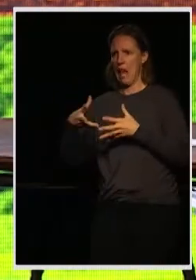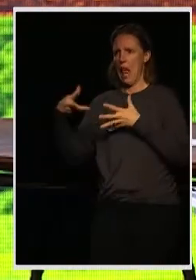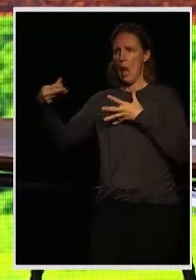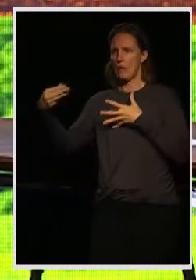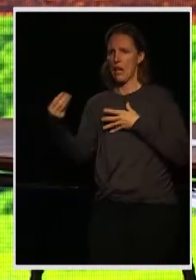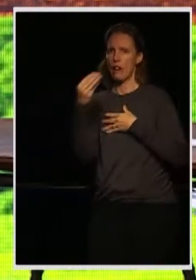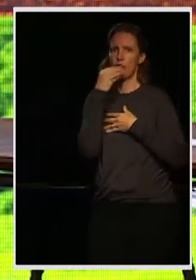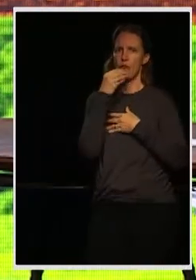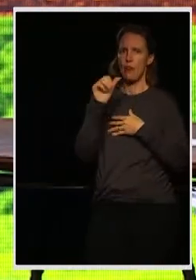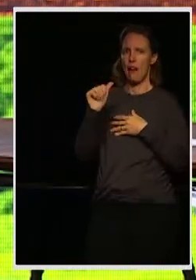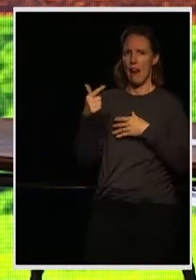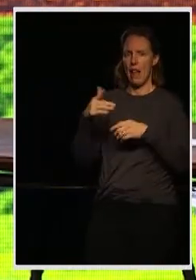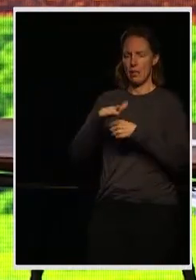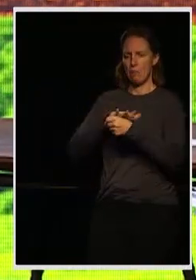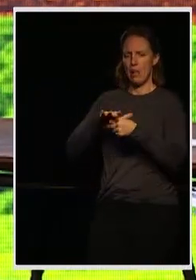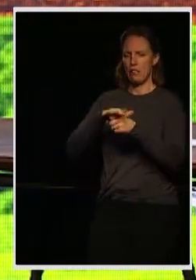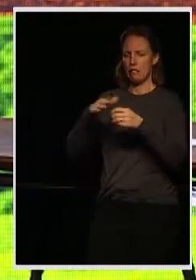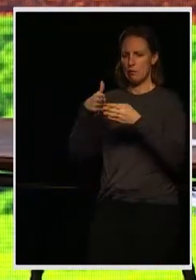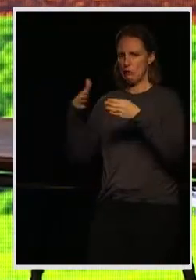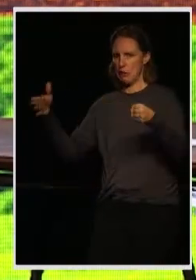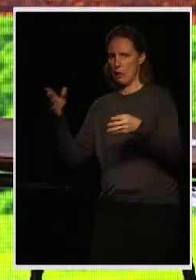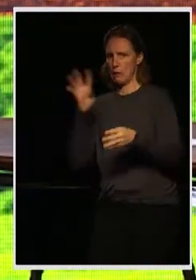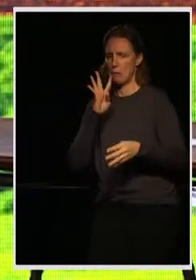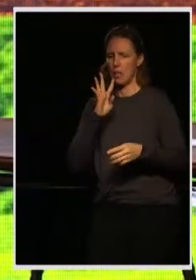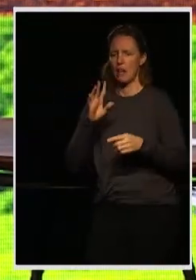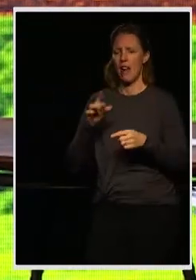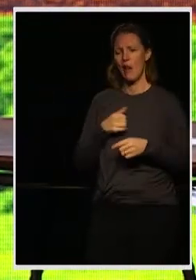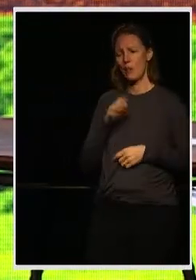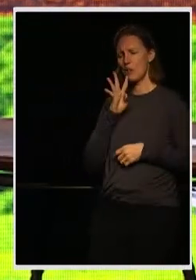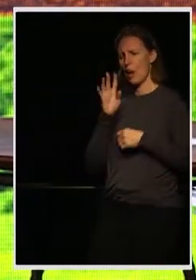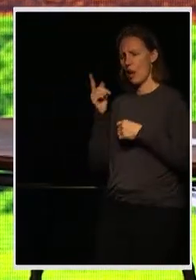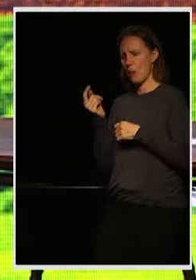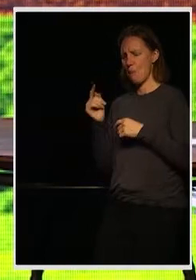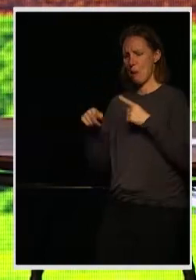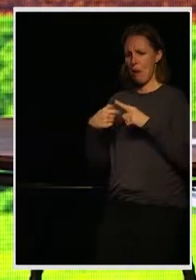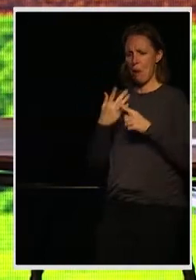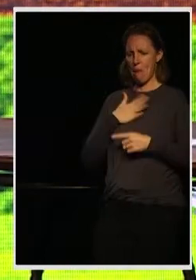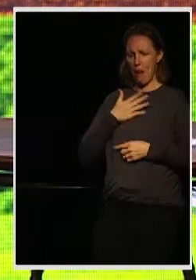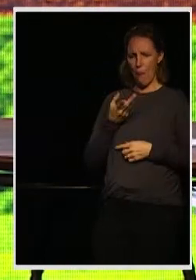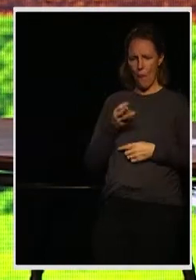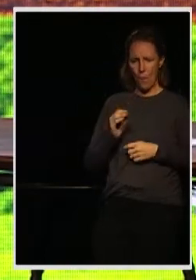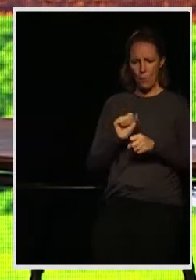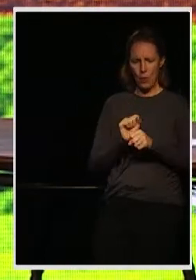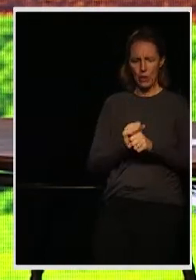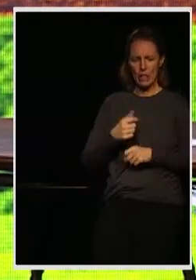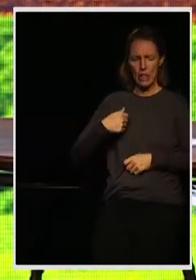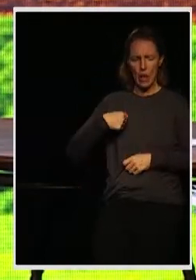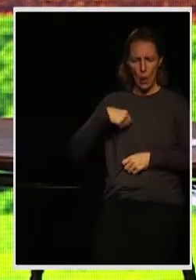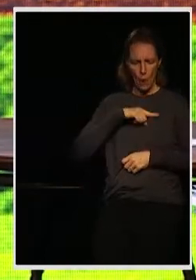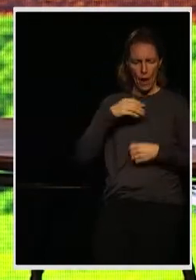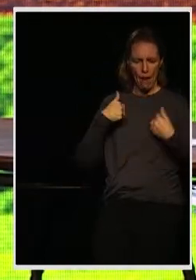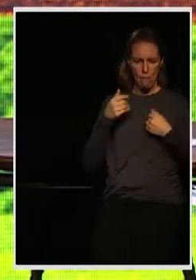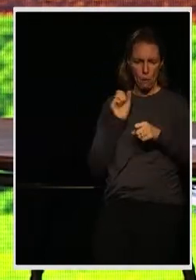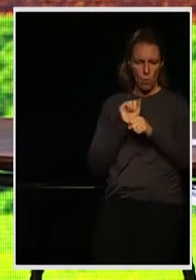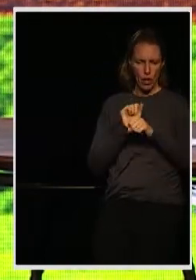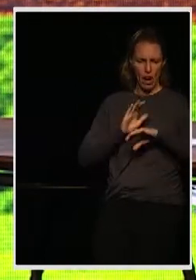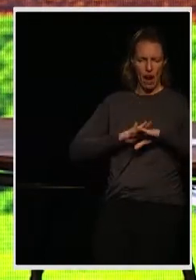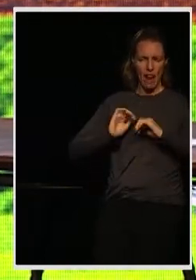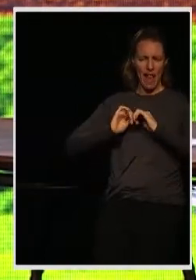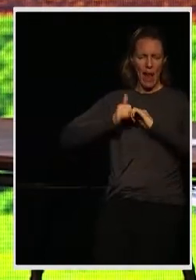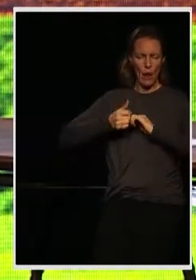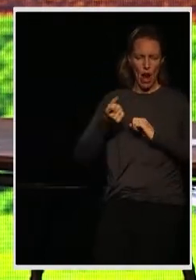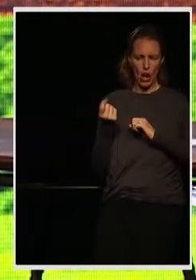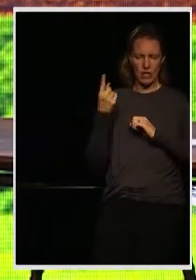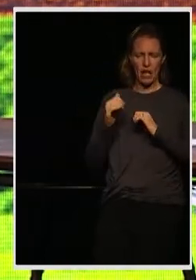ag space, generally speaking. I'll talk a little bit about my own work. So we've been working on how to understand how much